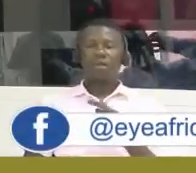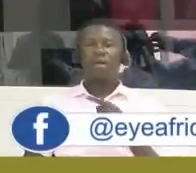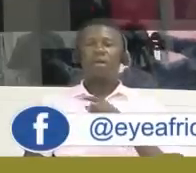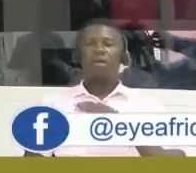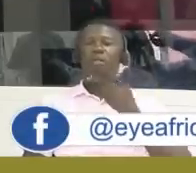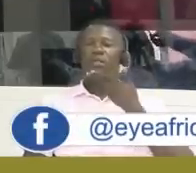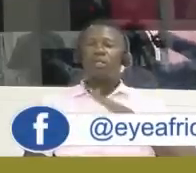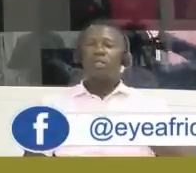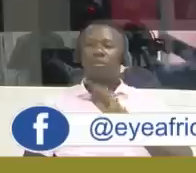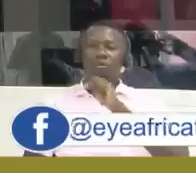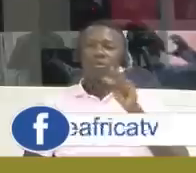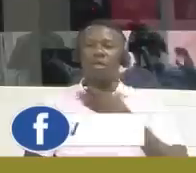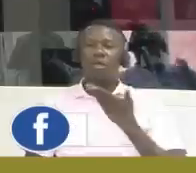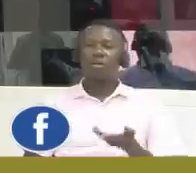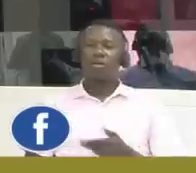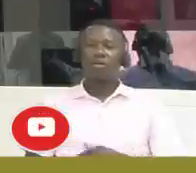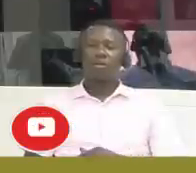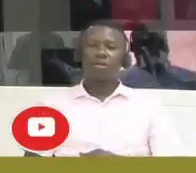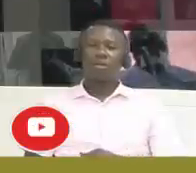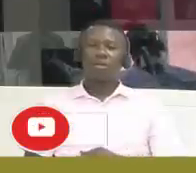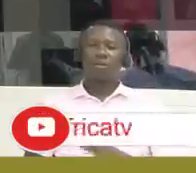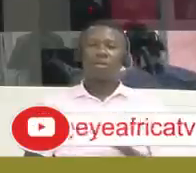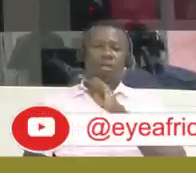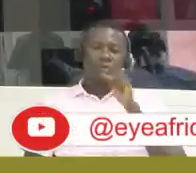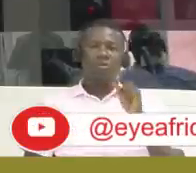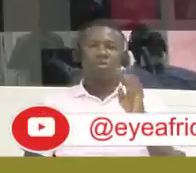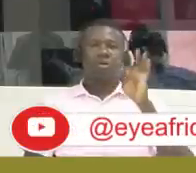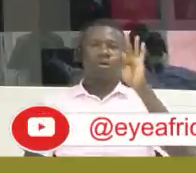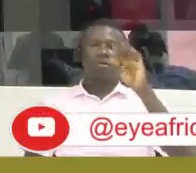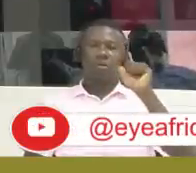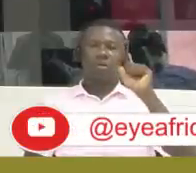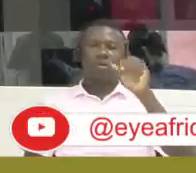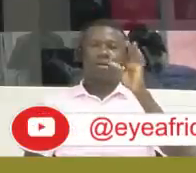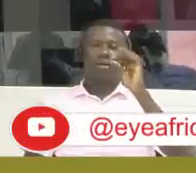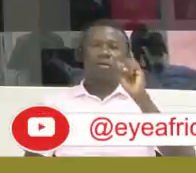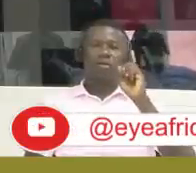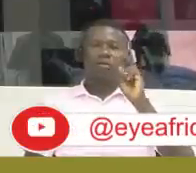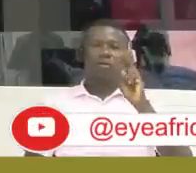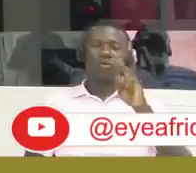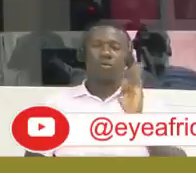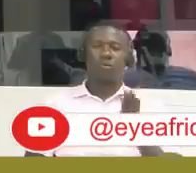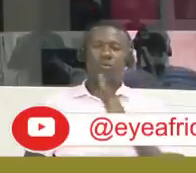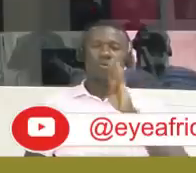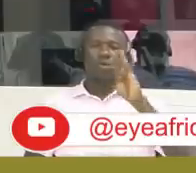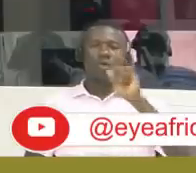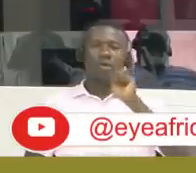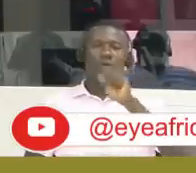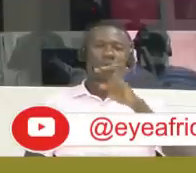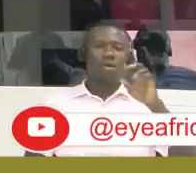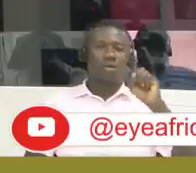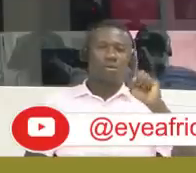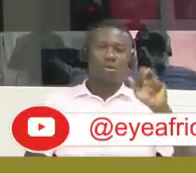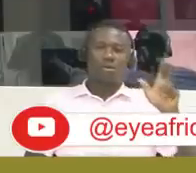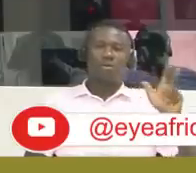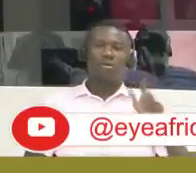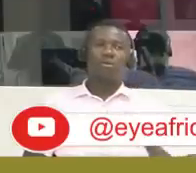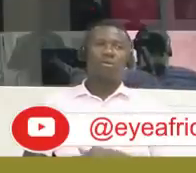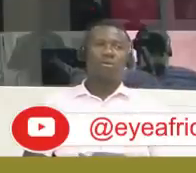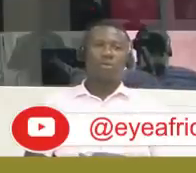What was the name of your child? Atu Barola Tuda. At Yangona? Well,